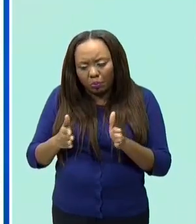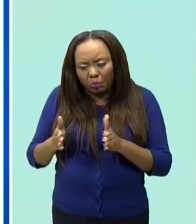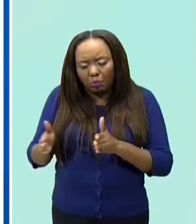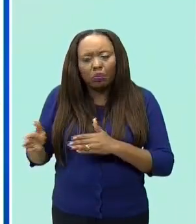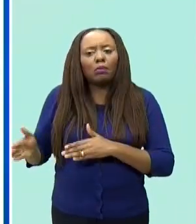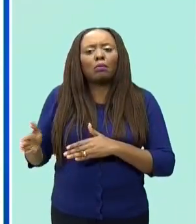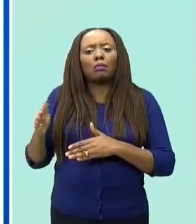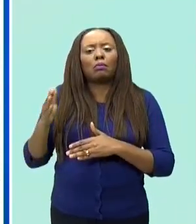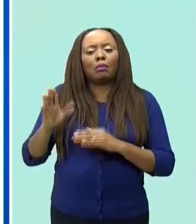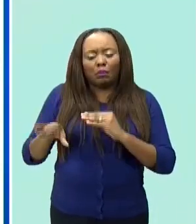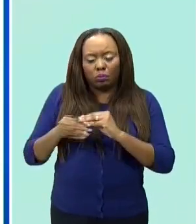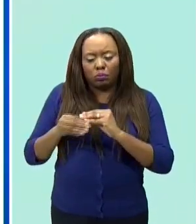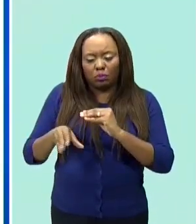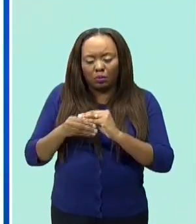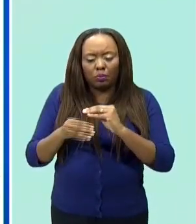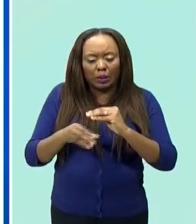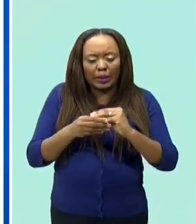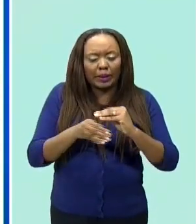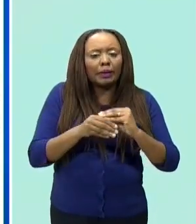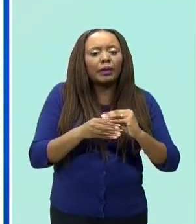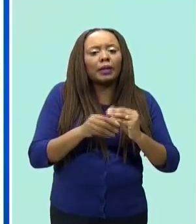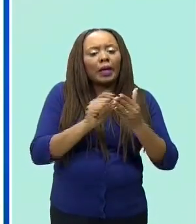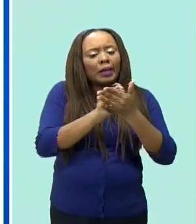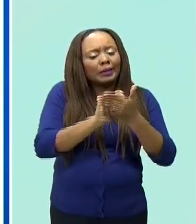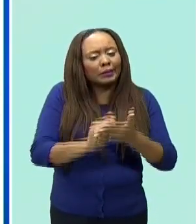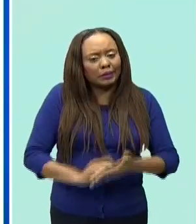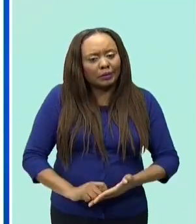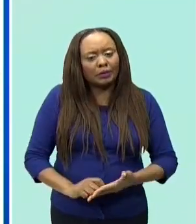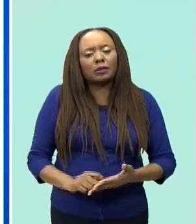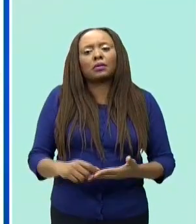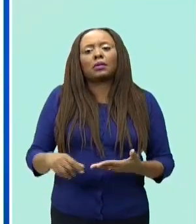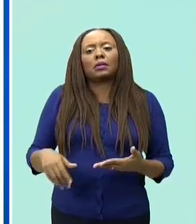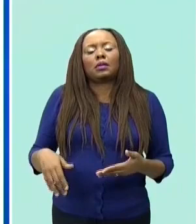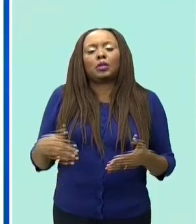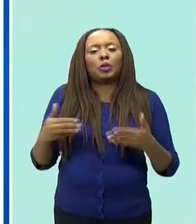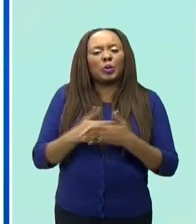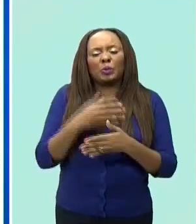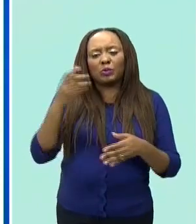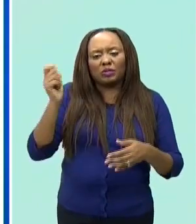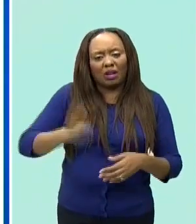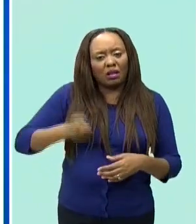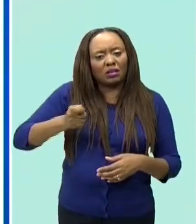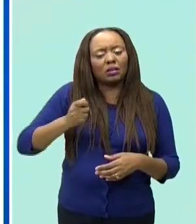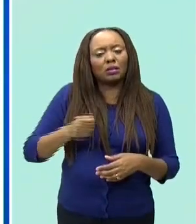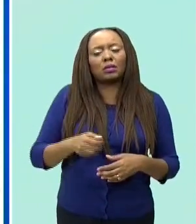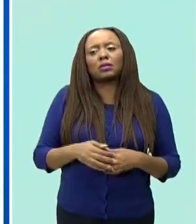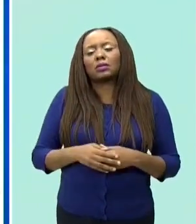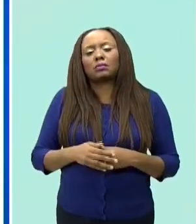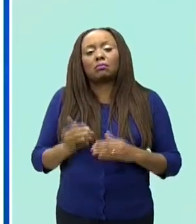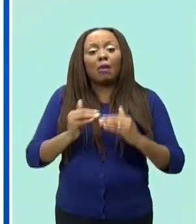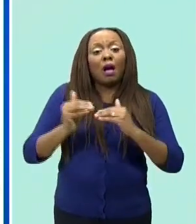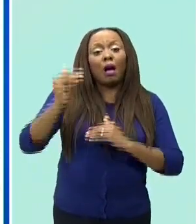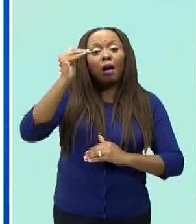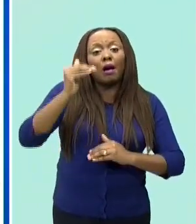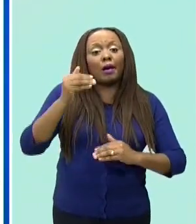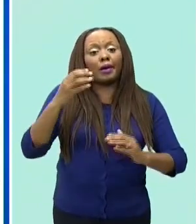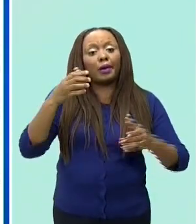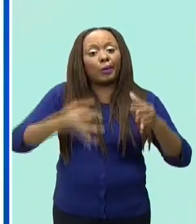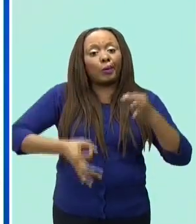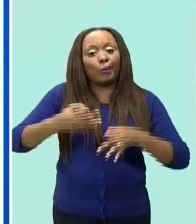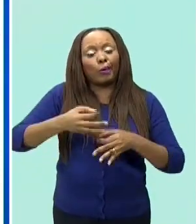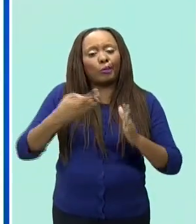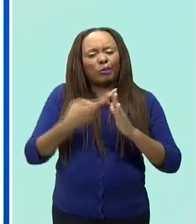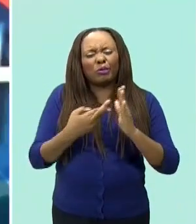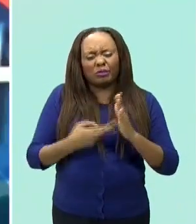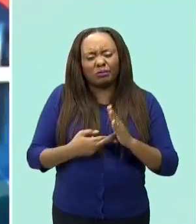we add new criminal procedure rules to additional high court judges and all those kinds of things, it's a slow process, but I think we're moving in the